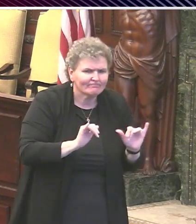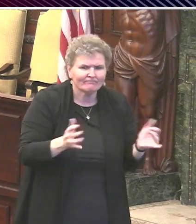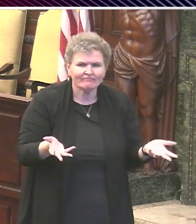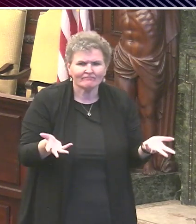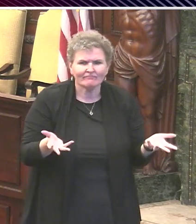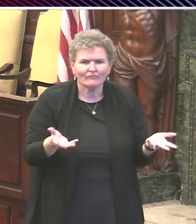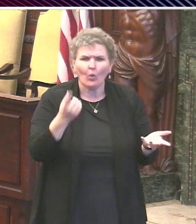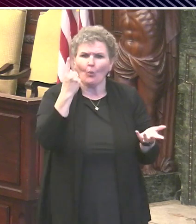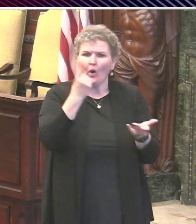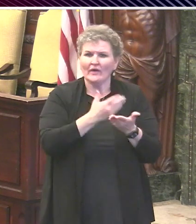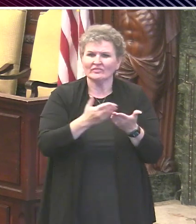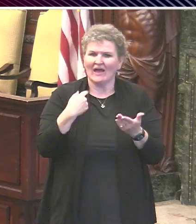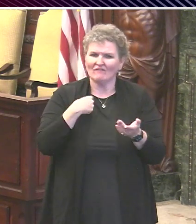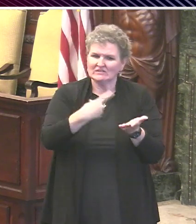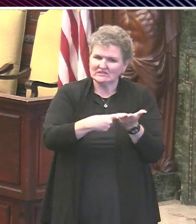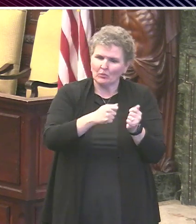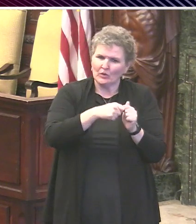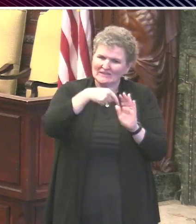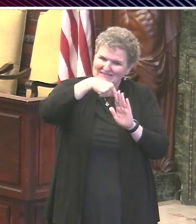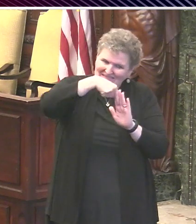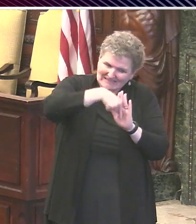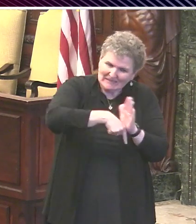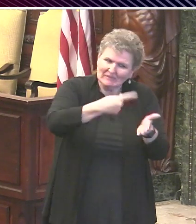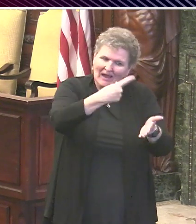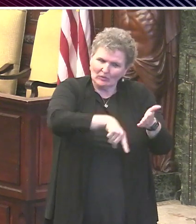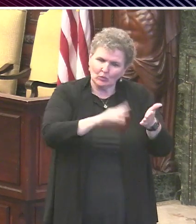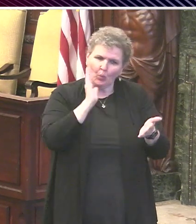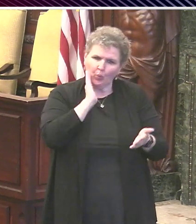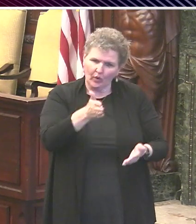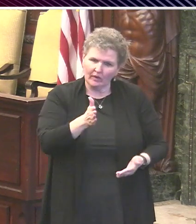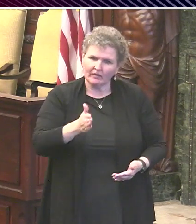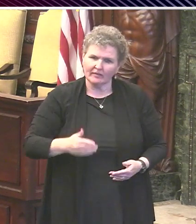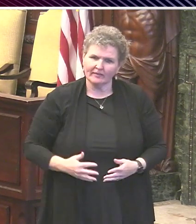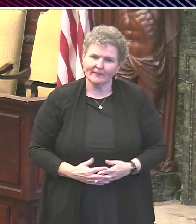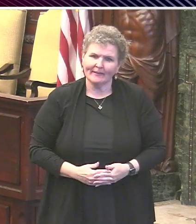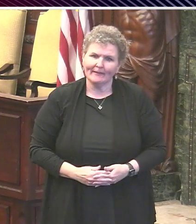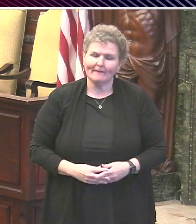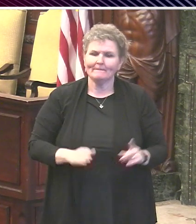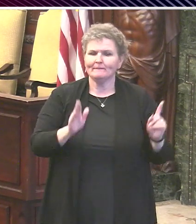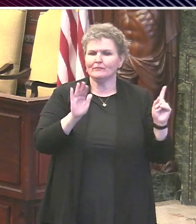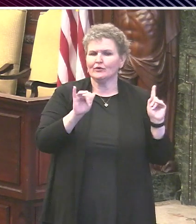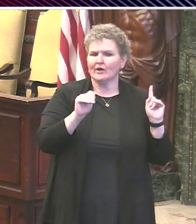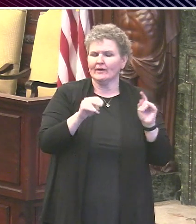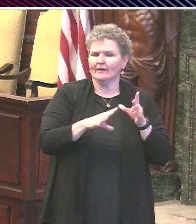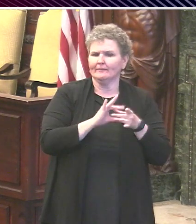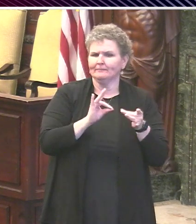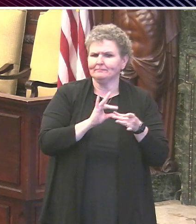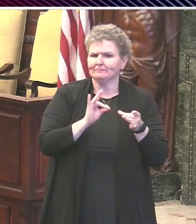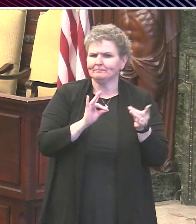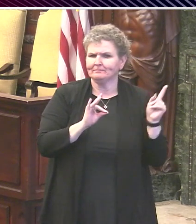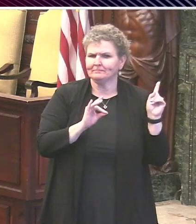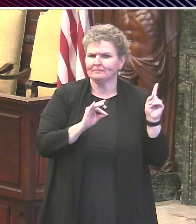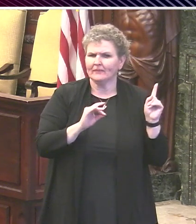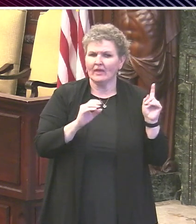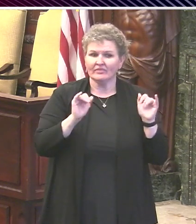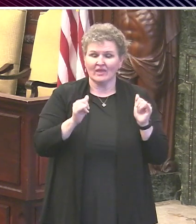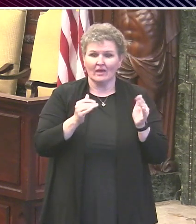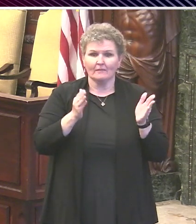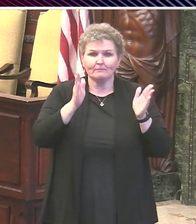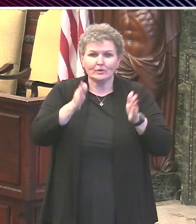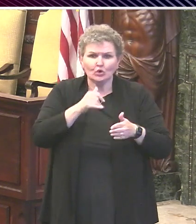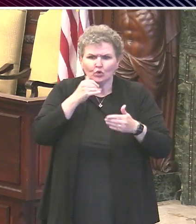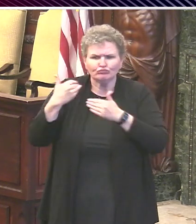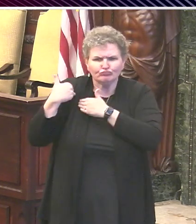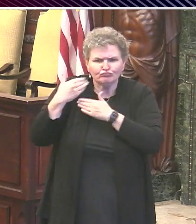about next week. And I think I would only add, Susan, is that I think many of the organizers expect the city